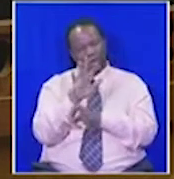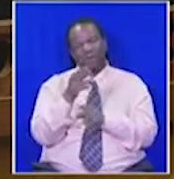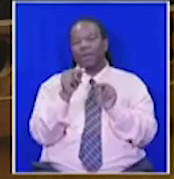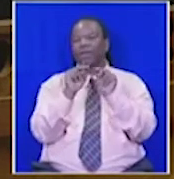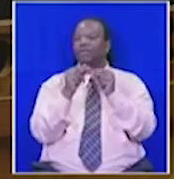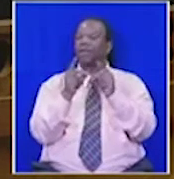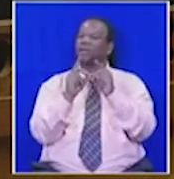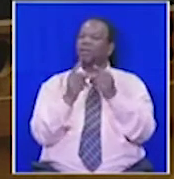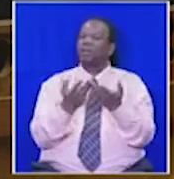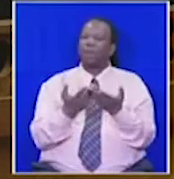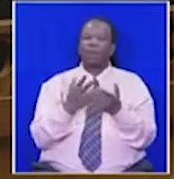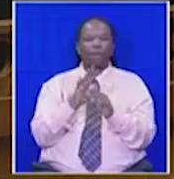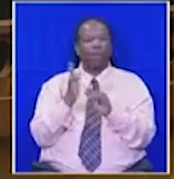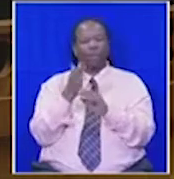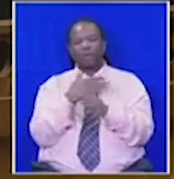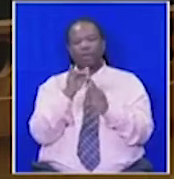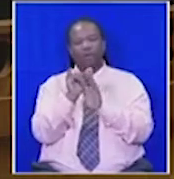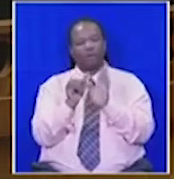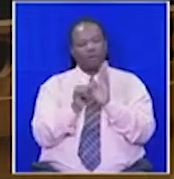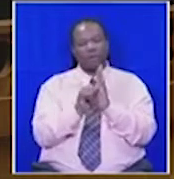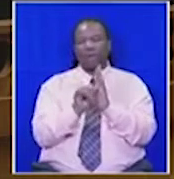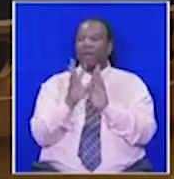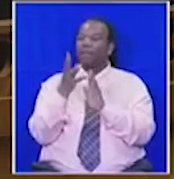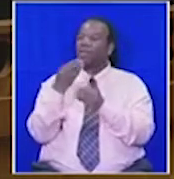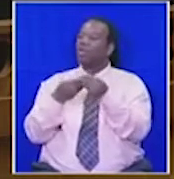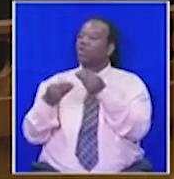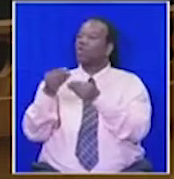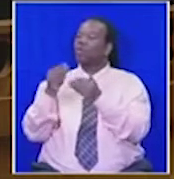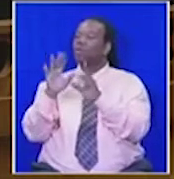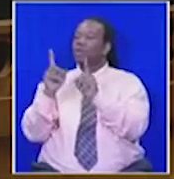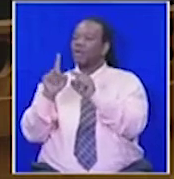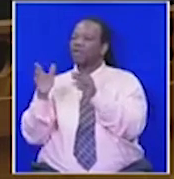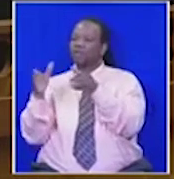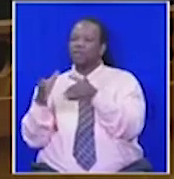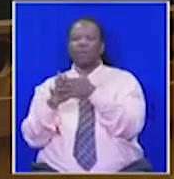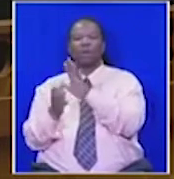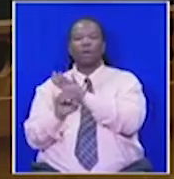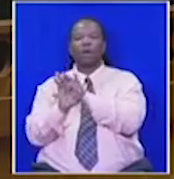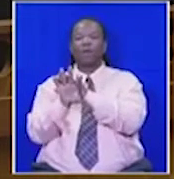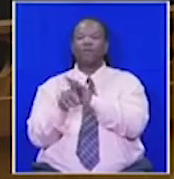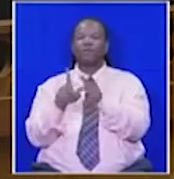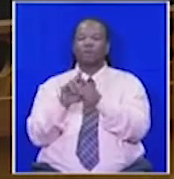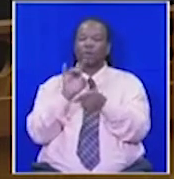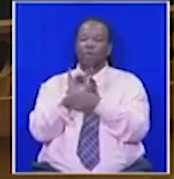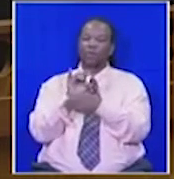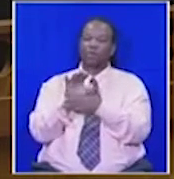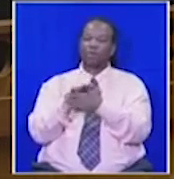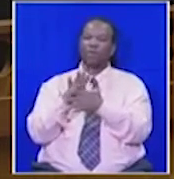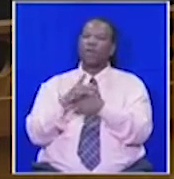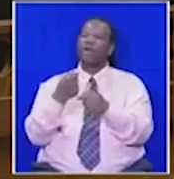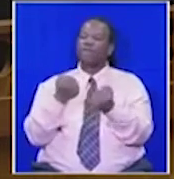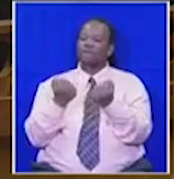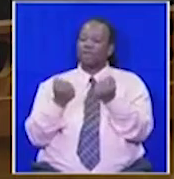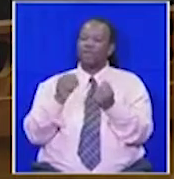for spending cuts. And these economic classifications including advertising, consultants, fleet